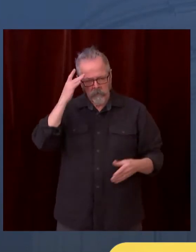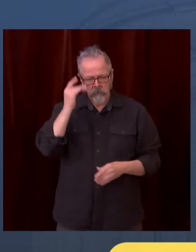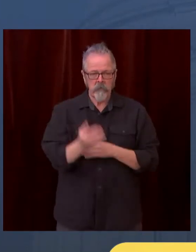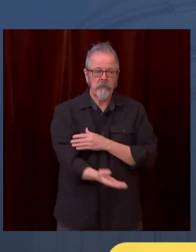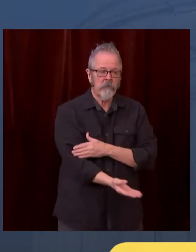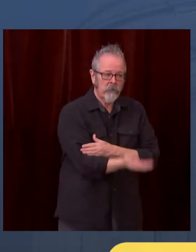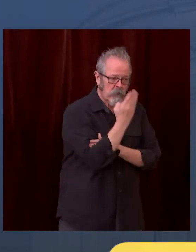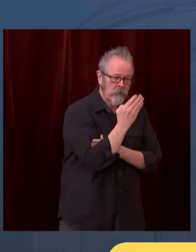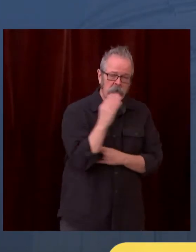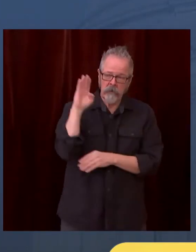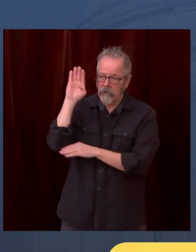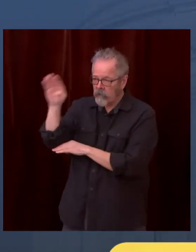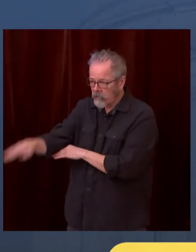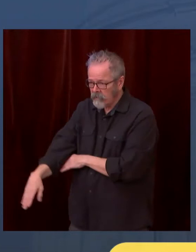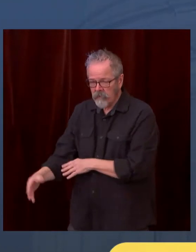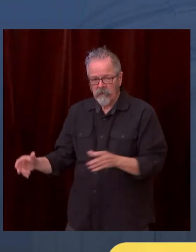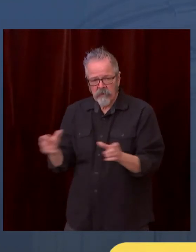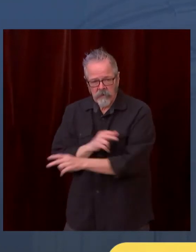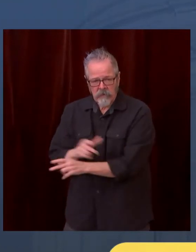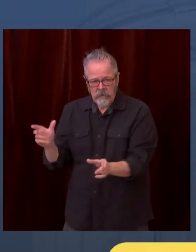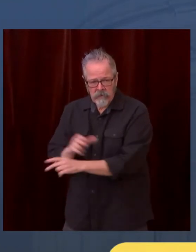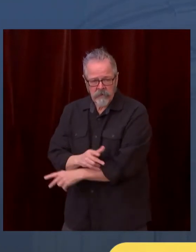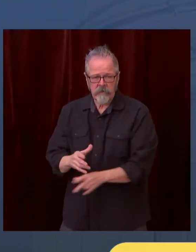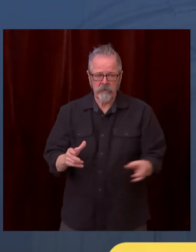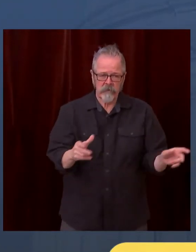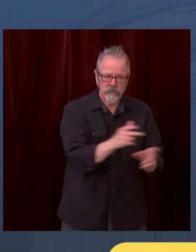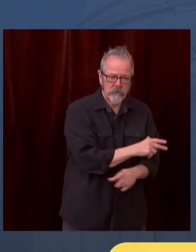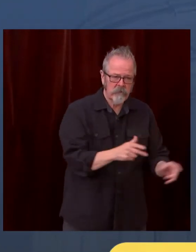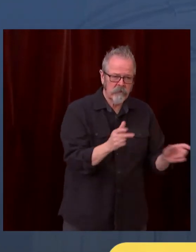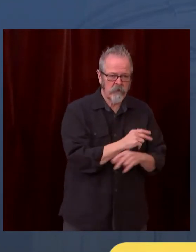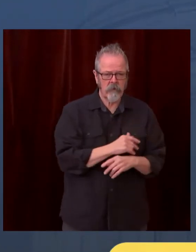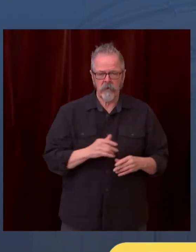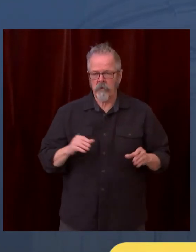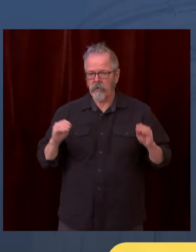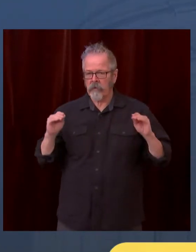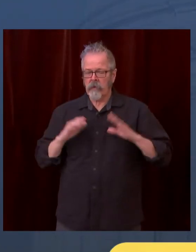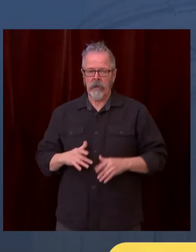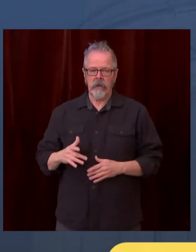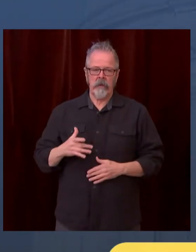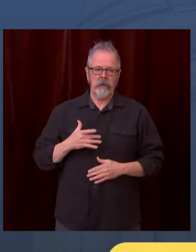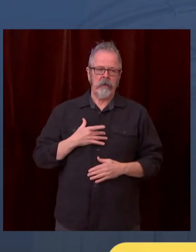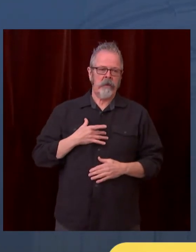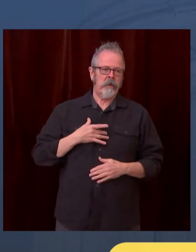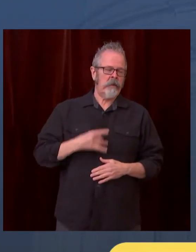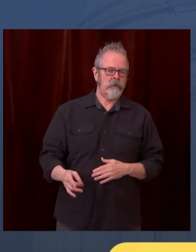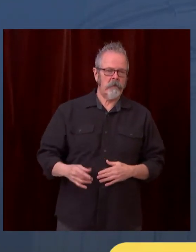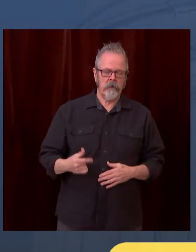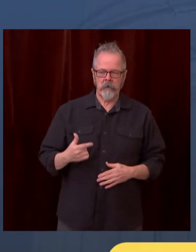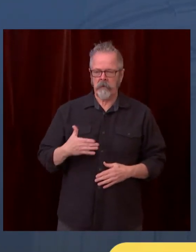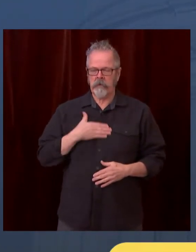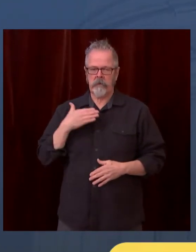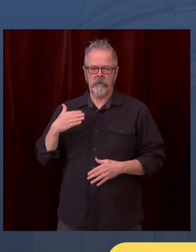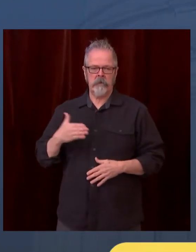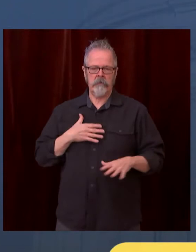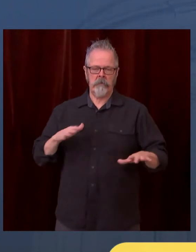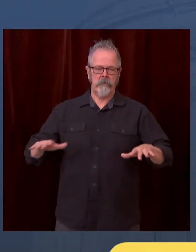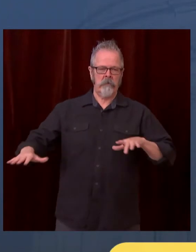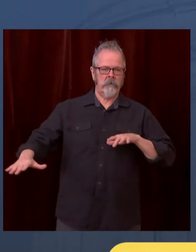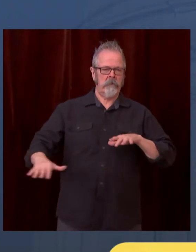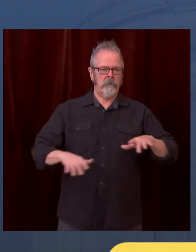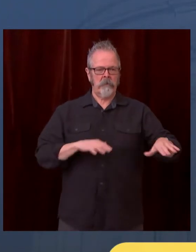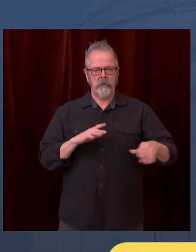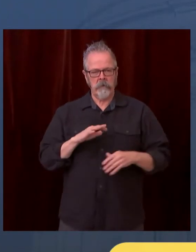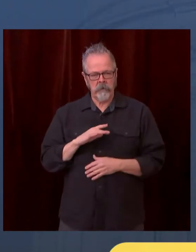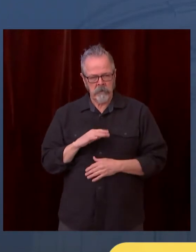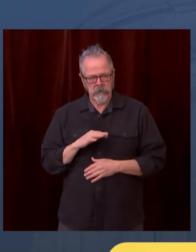operation. I'll give an example. When I was at Elk Ridge talking to the White River District, there was a teacher,